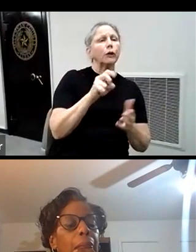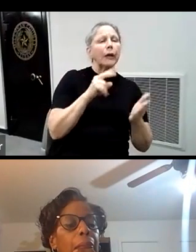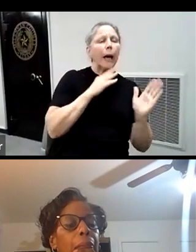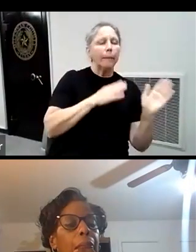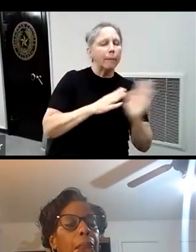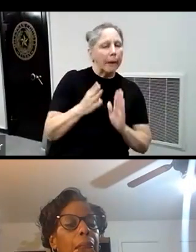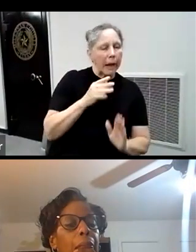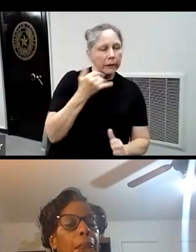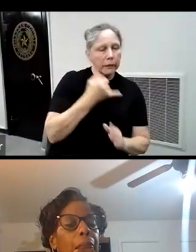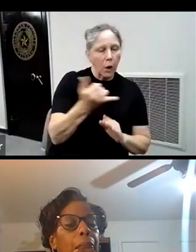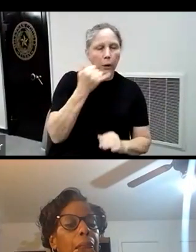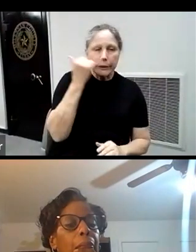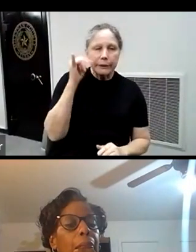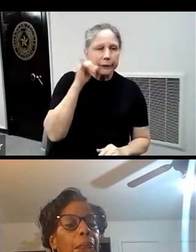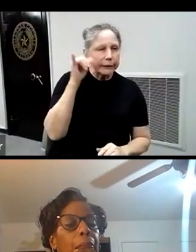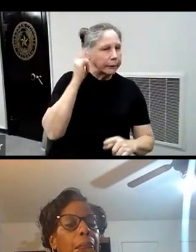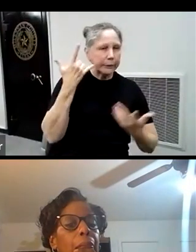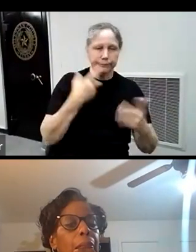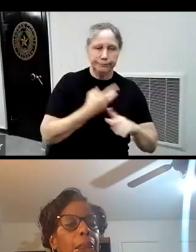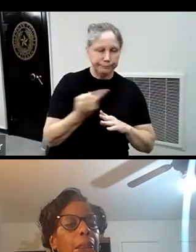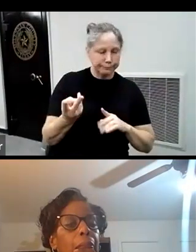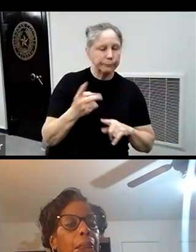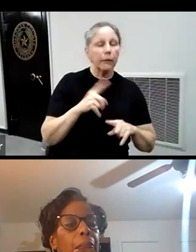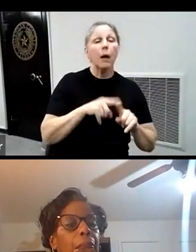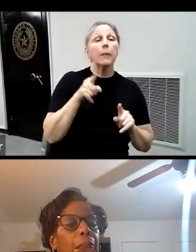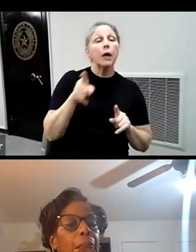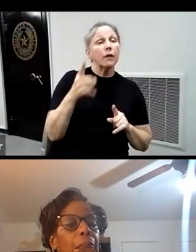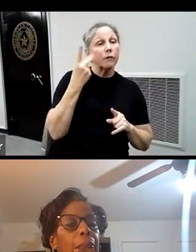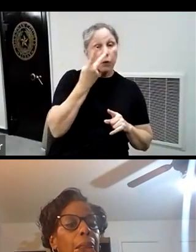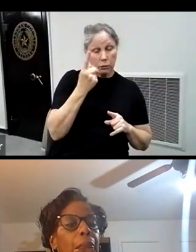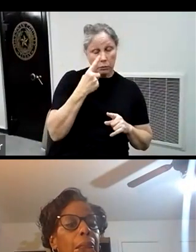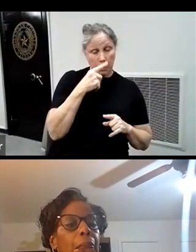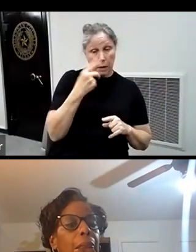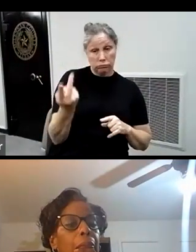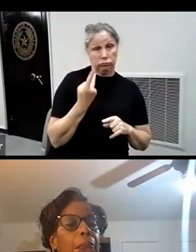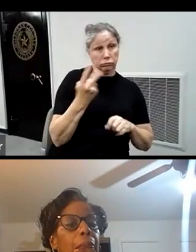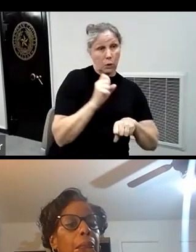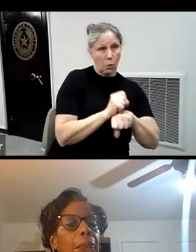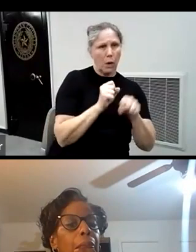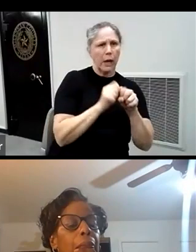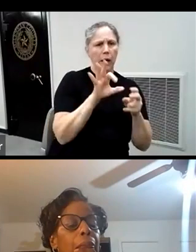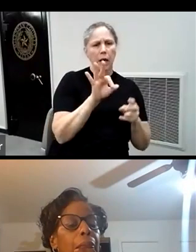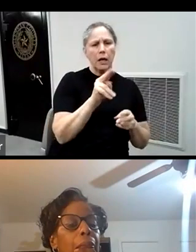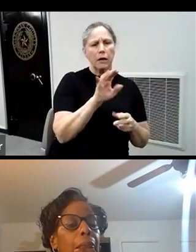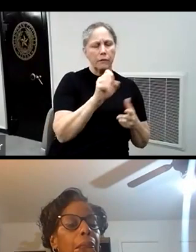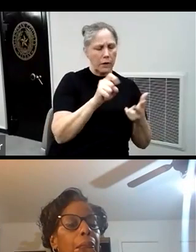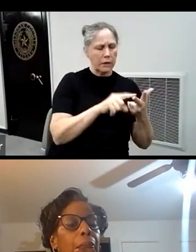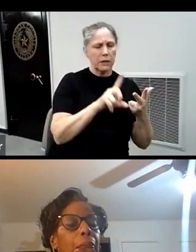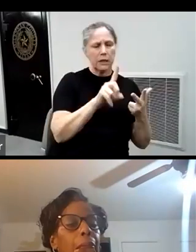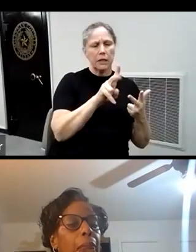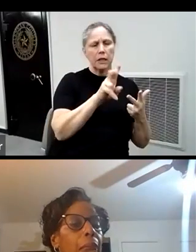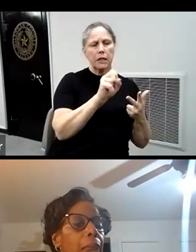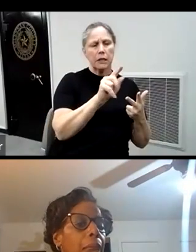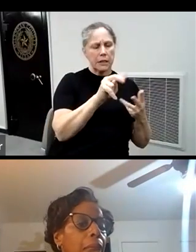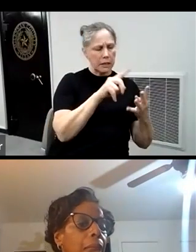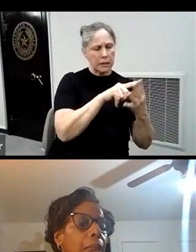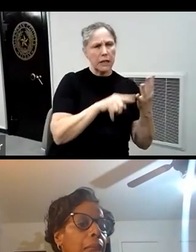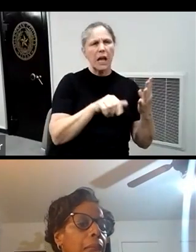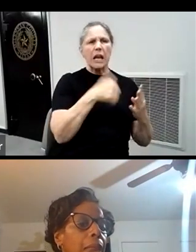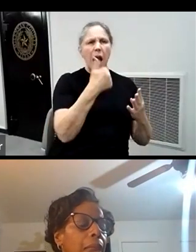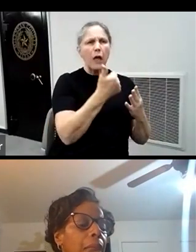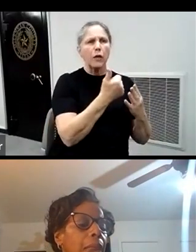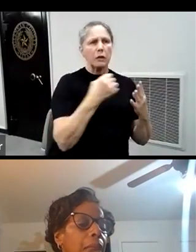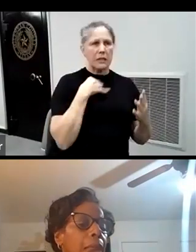get around to it, but see if you'd work with me and Francis and Dustin and then some other support